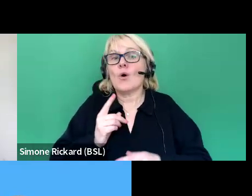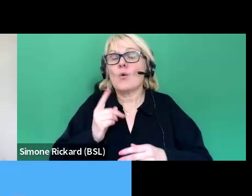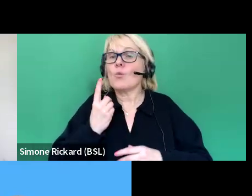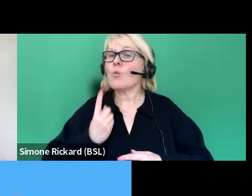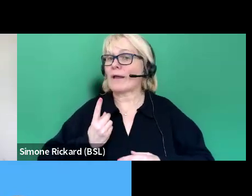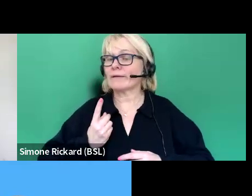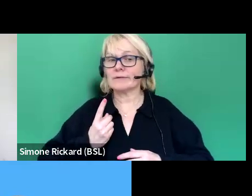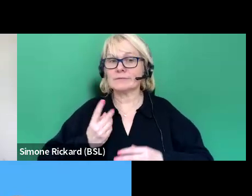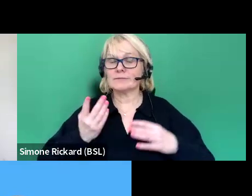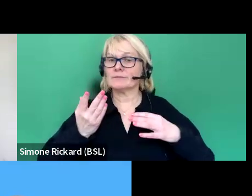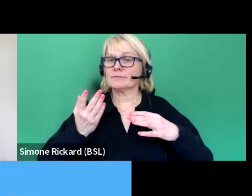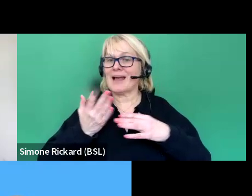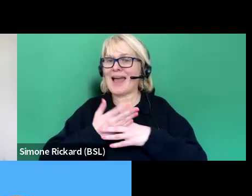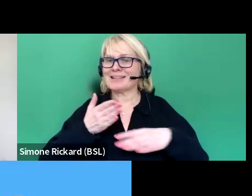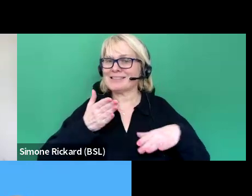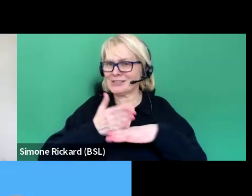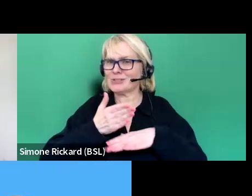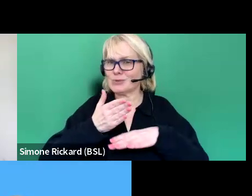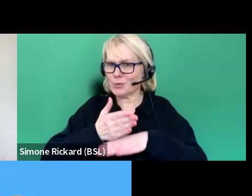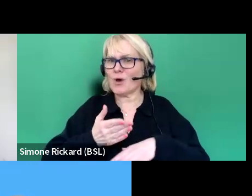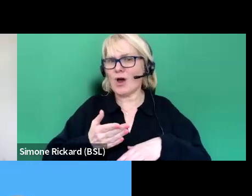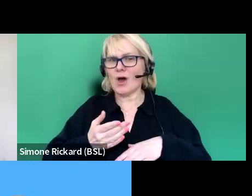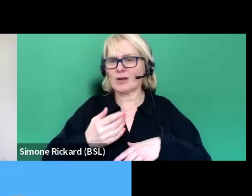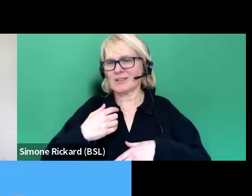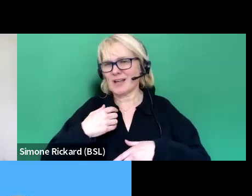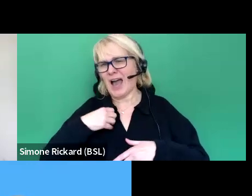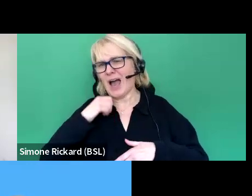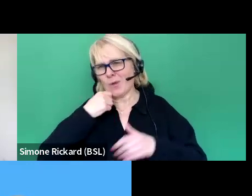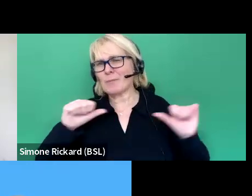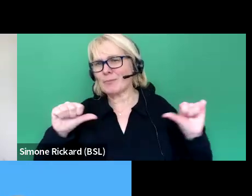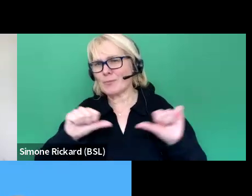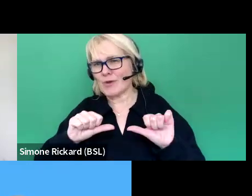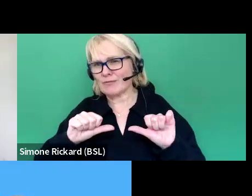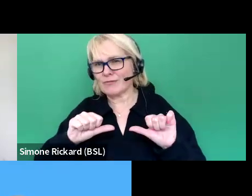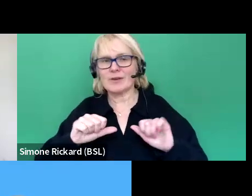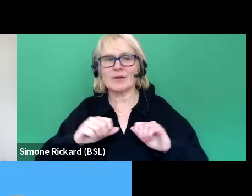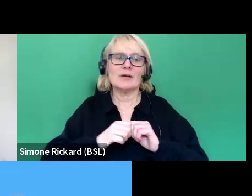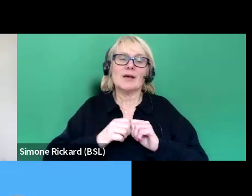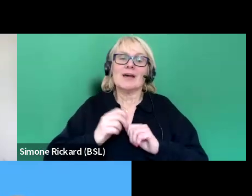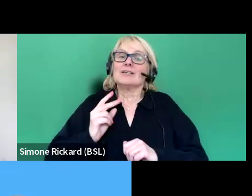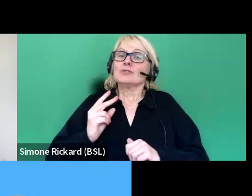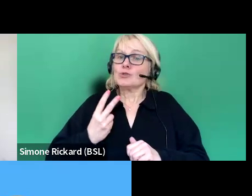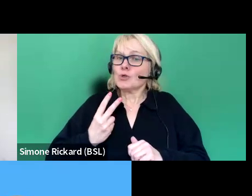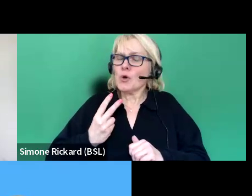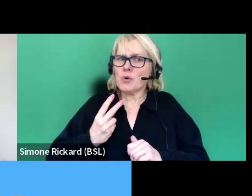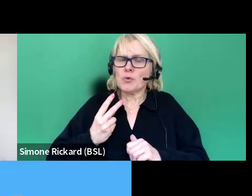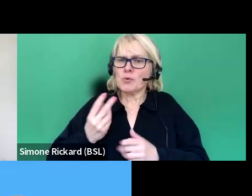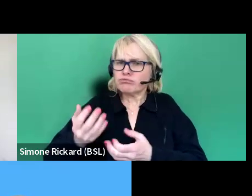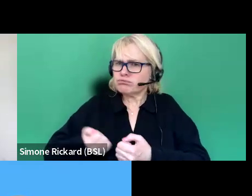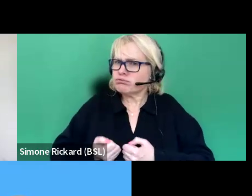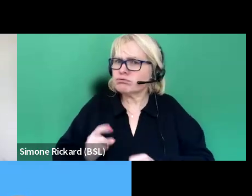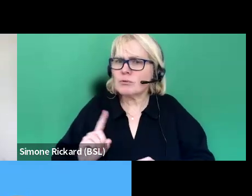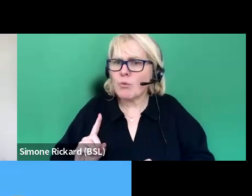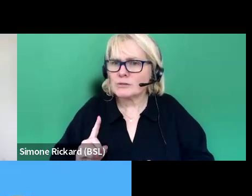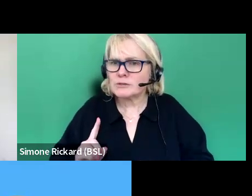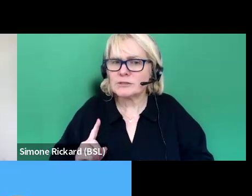Work is, and I'll be quick there because you can Google that information. But in the second point, I'll cover what you could get from Access to Work so you can see